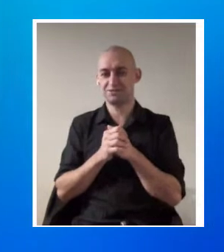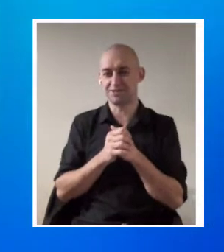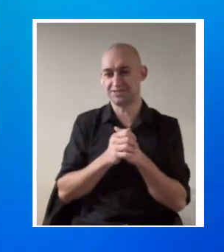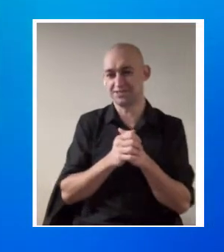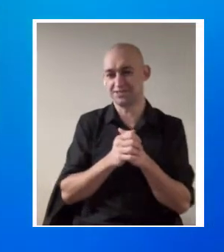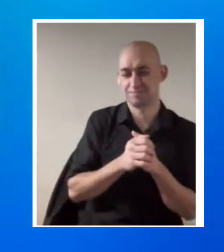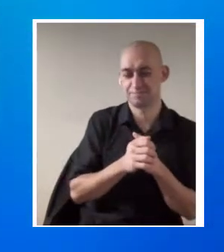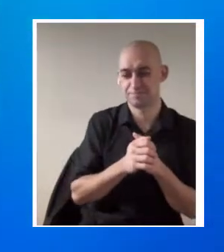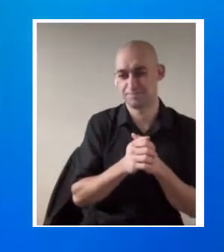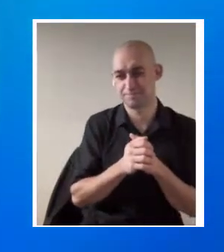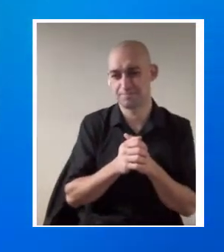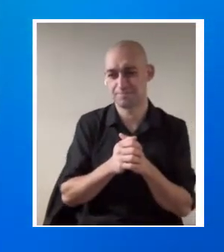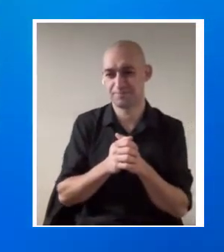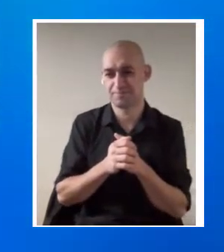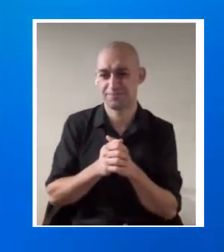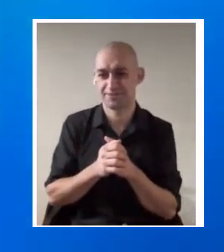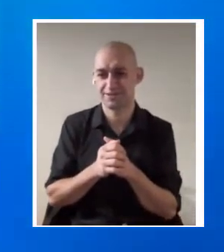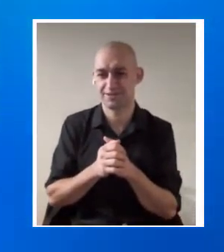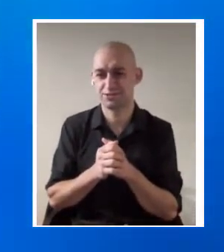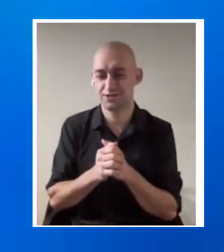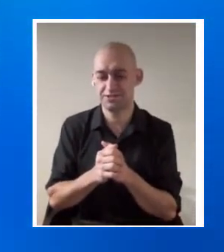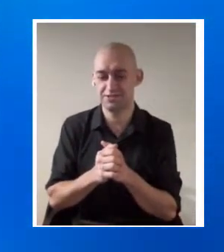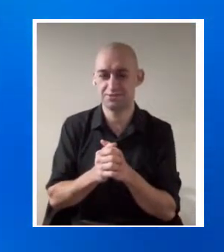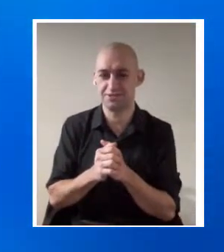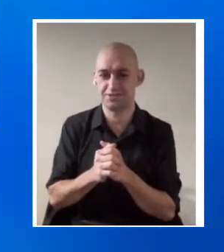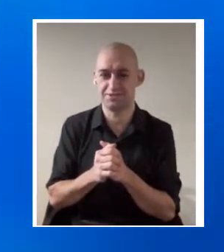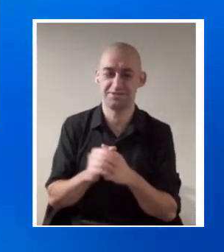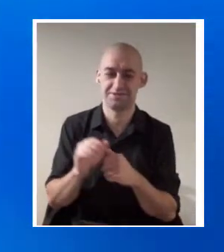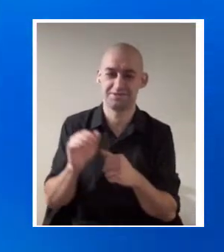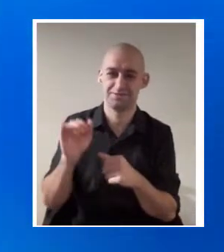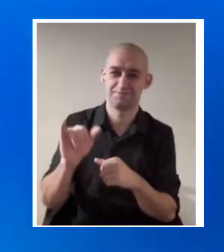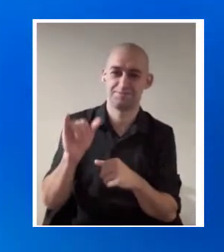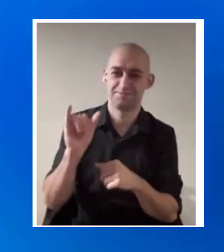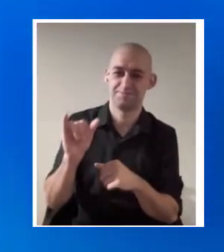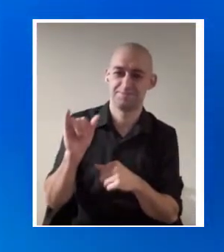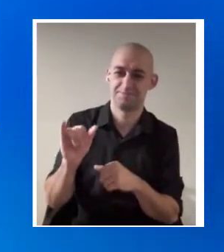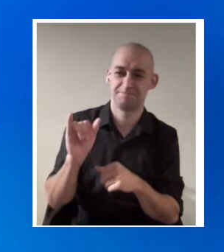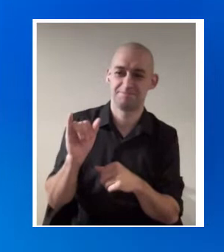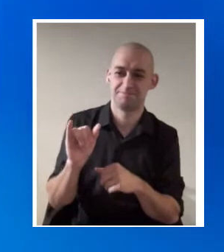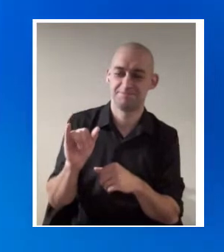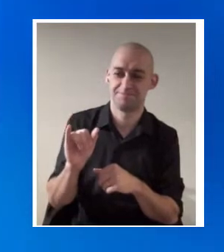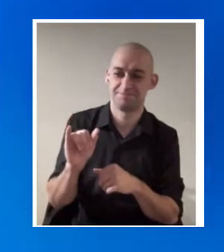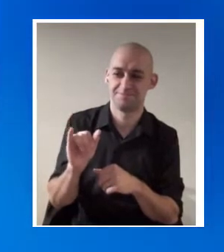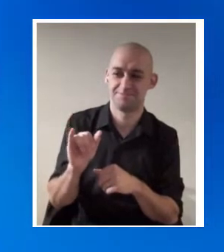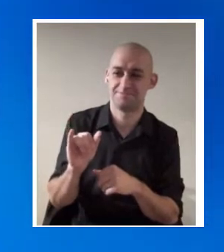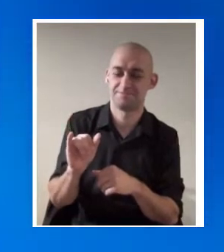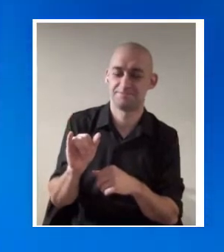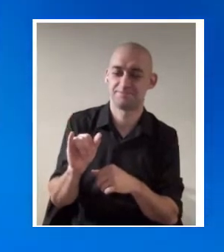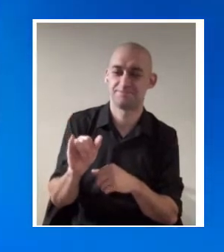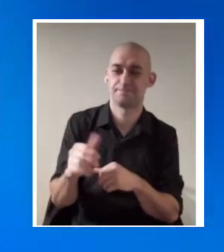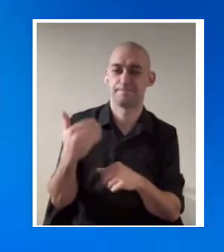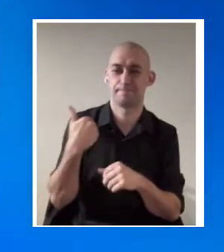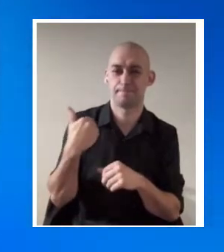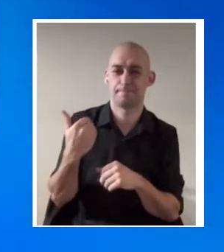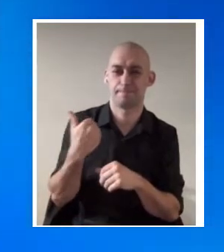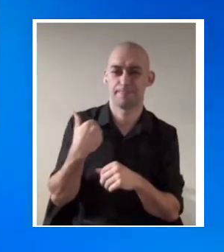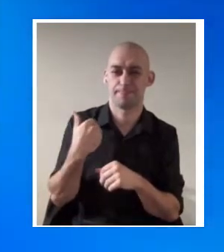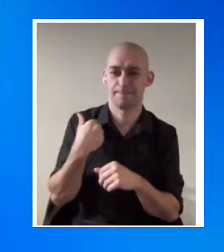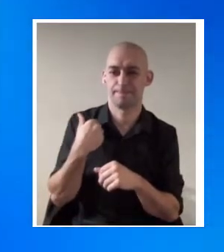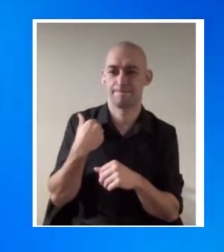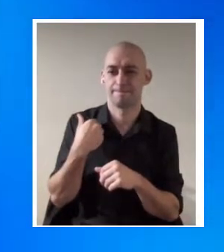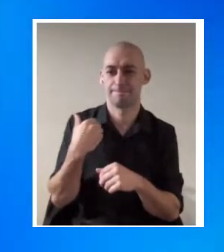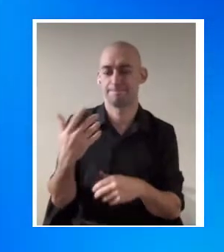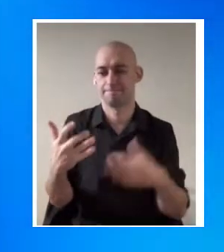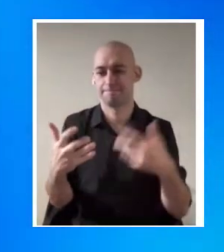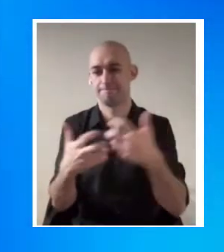the chat. Okay. Increase. Oh, sorry. Can we have, is it possible to